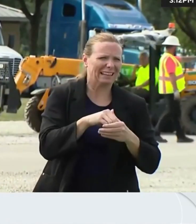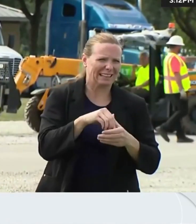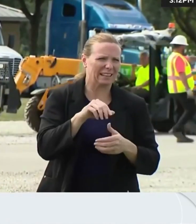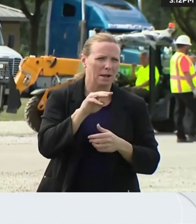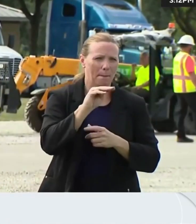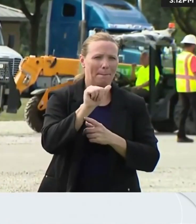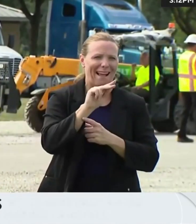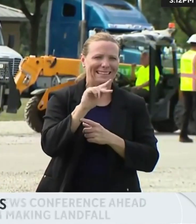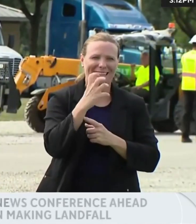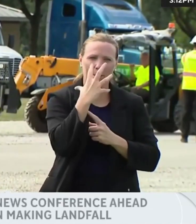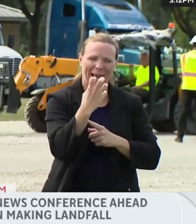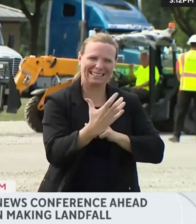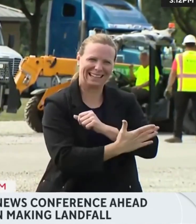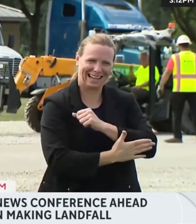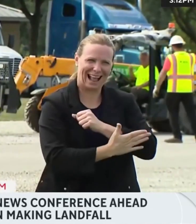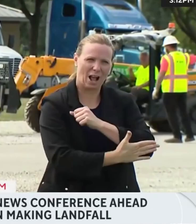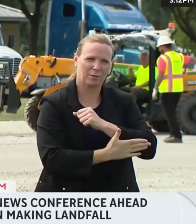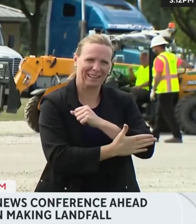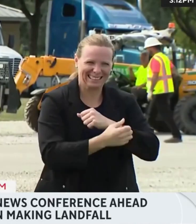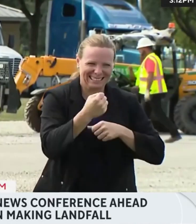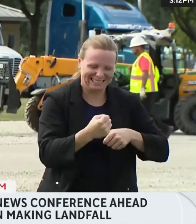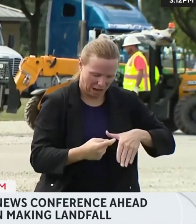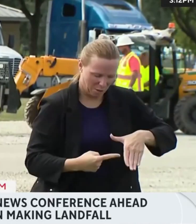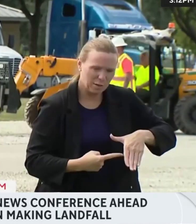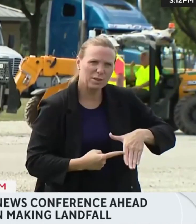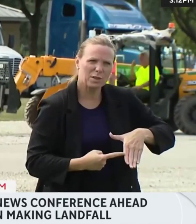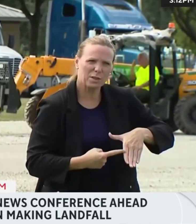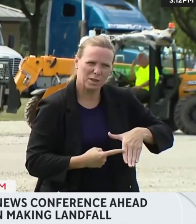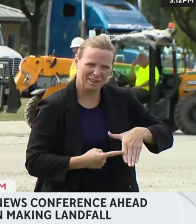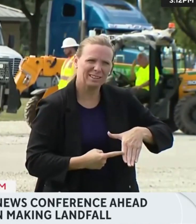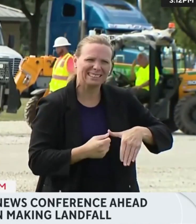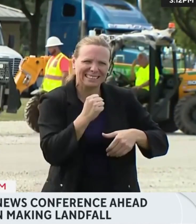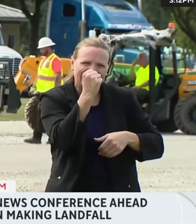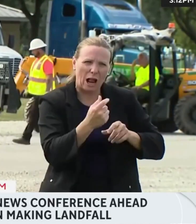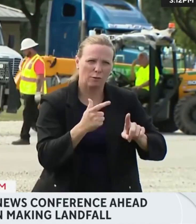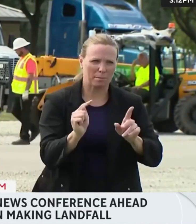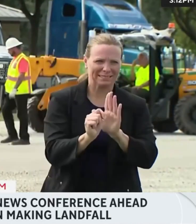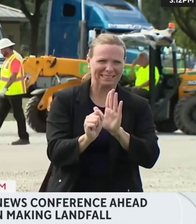south of Tampa Bay. But I would just tell people, one,